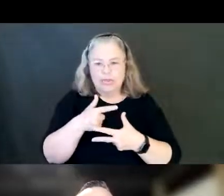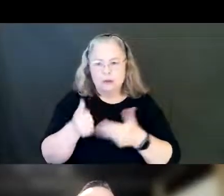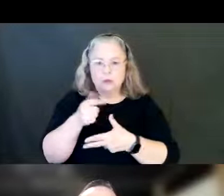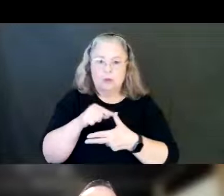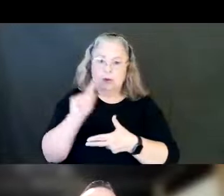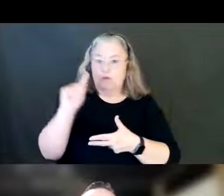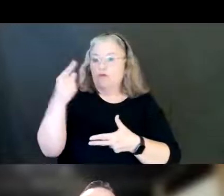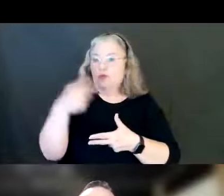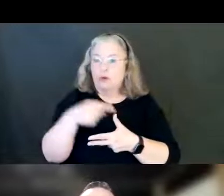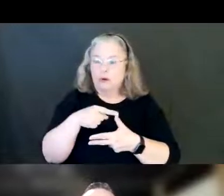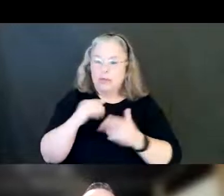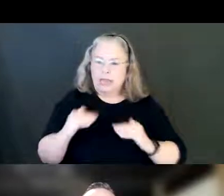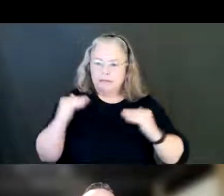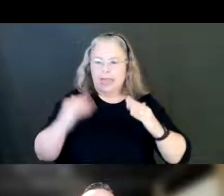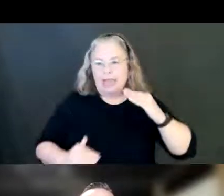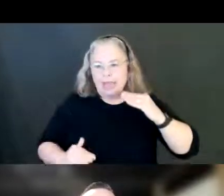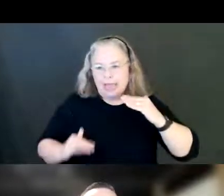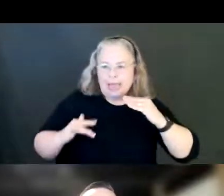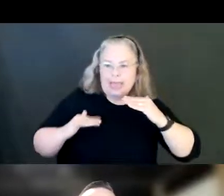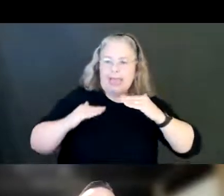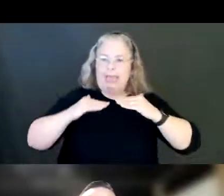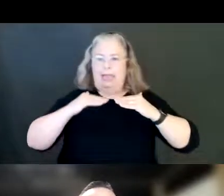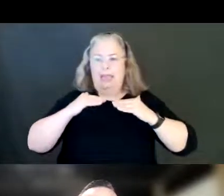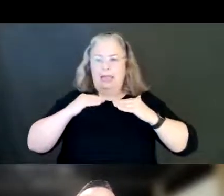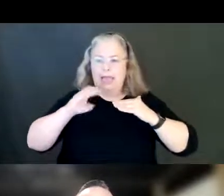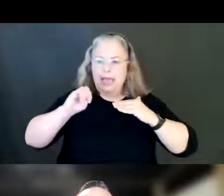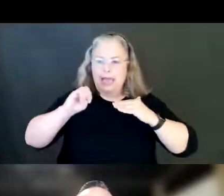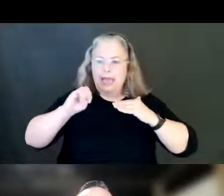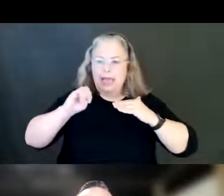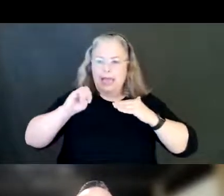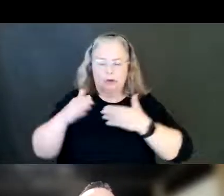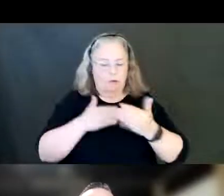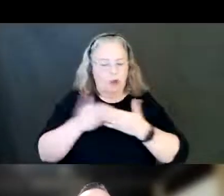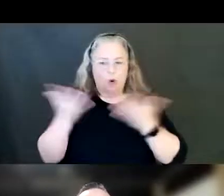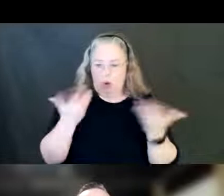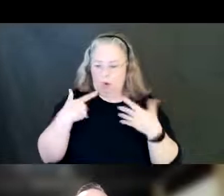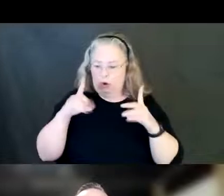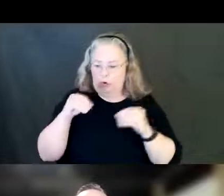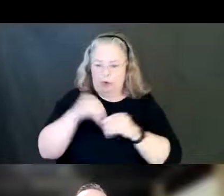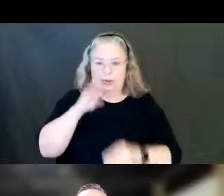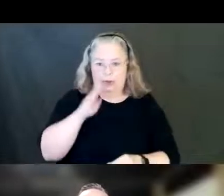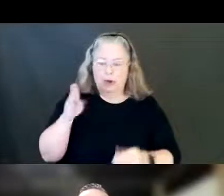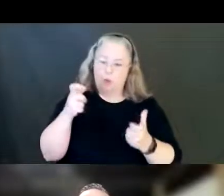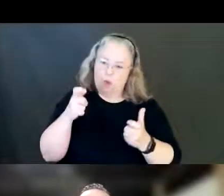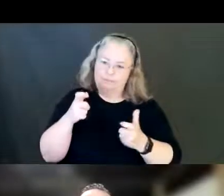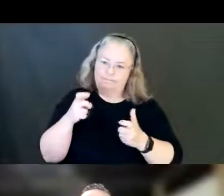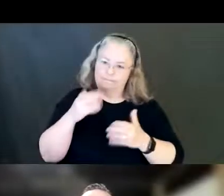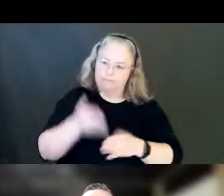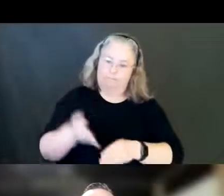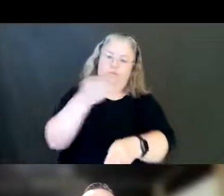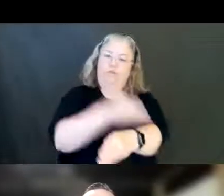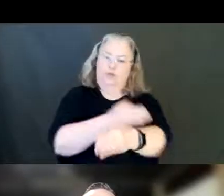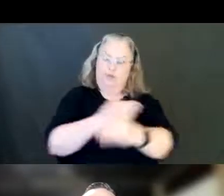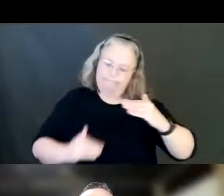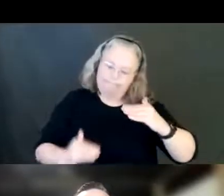Number 1 is advancing equity. So in everything that we do within Beginnings, we're looking to advance equity. And